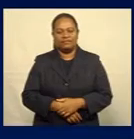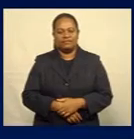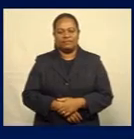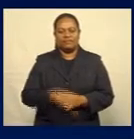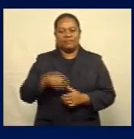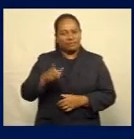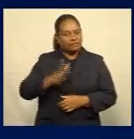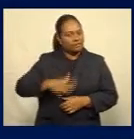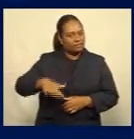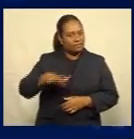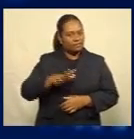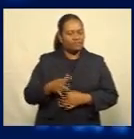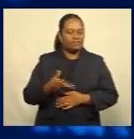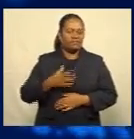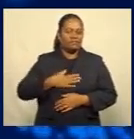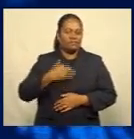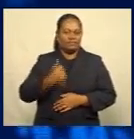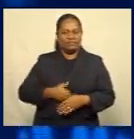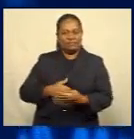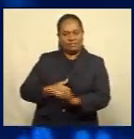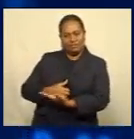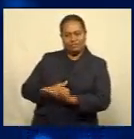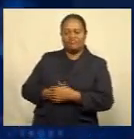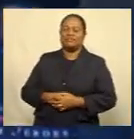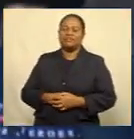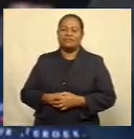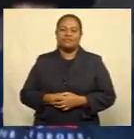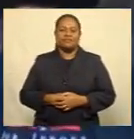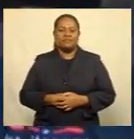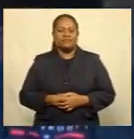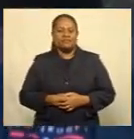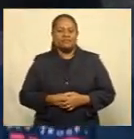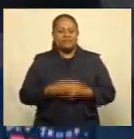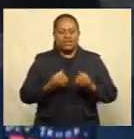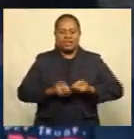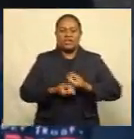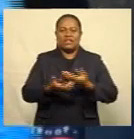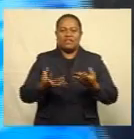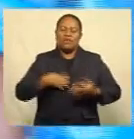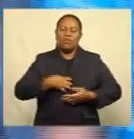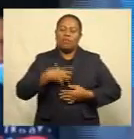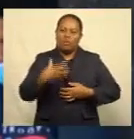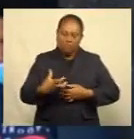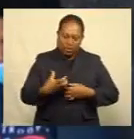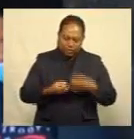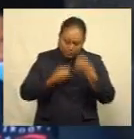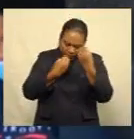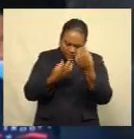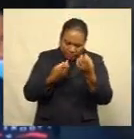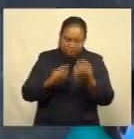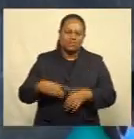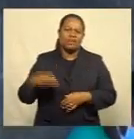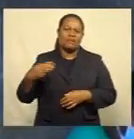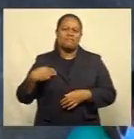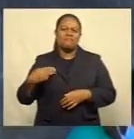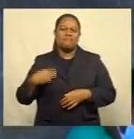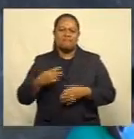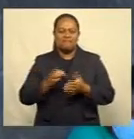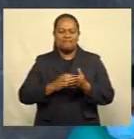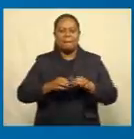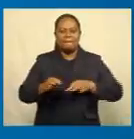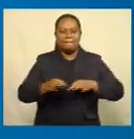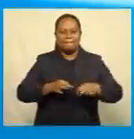That is the latest from my end, but coming up after the break, we give you more details on Suva's new health measures. Stay with